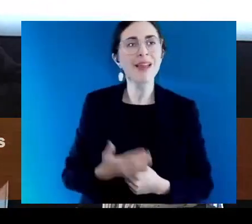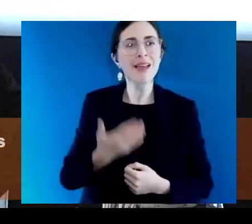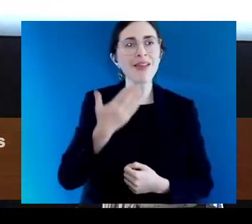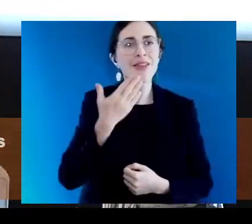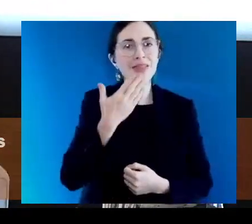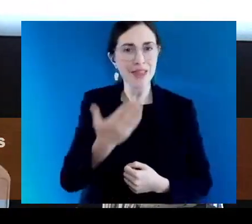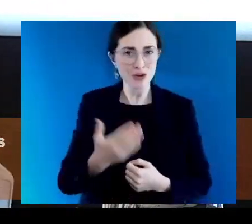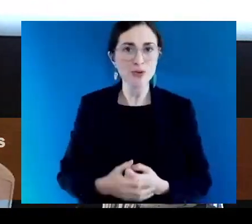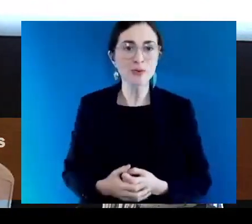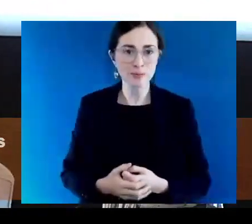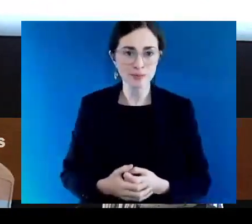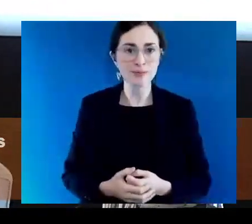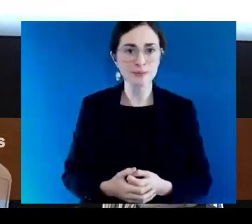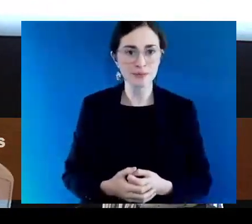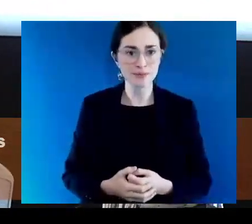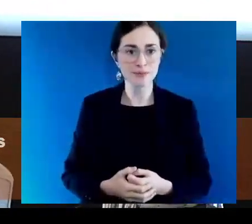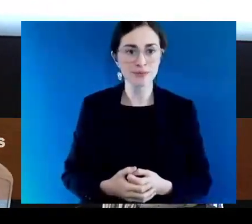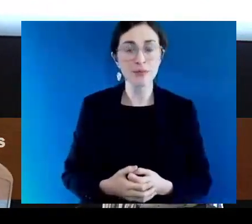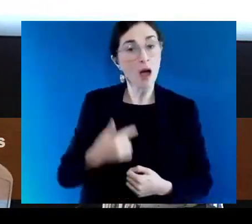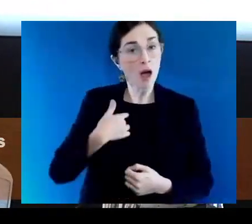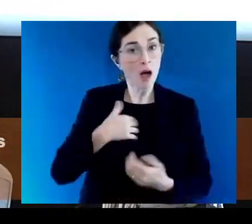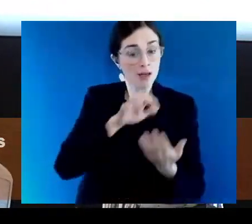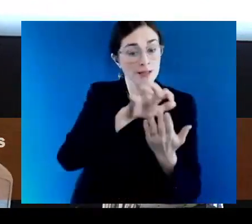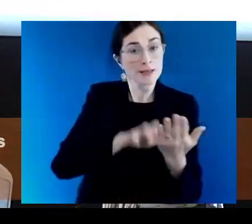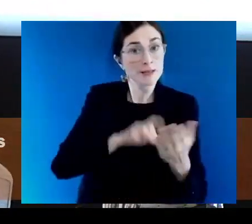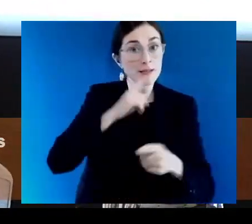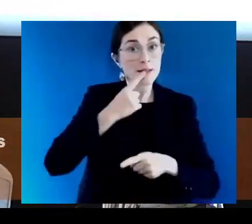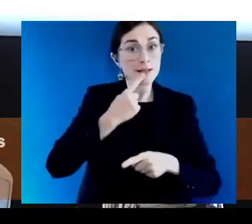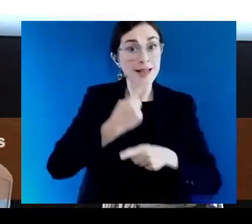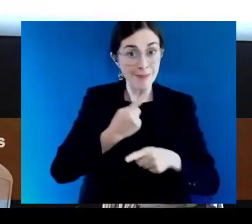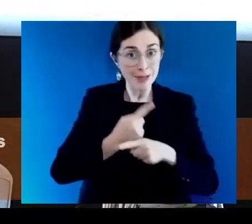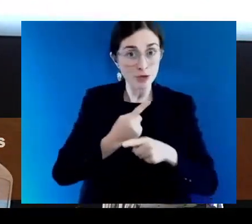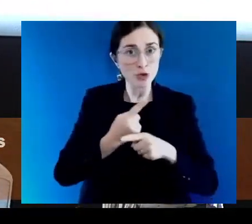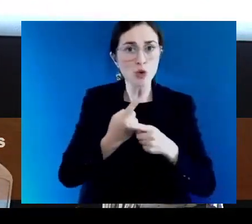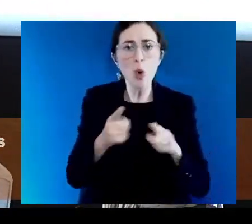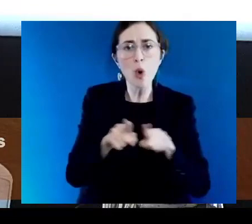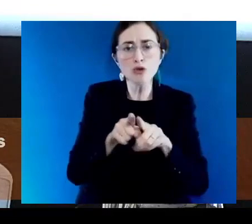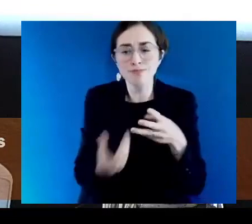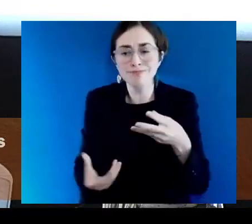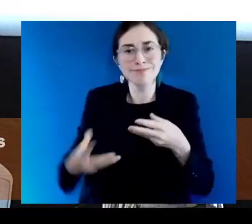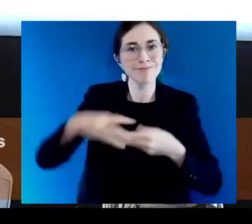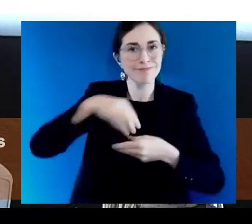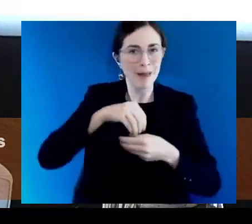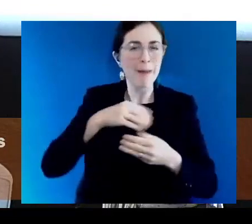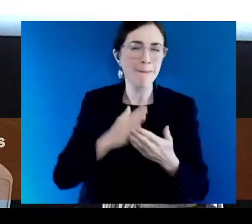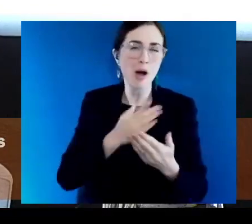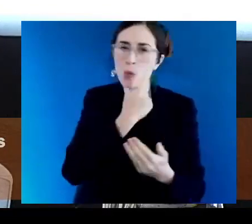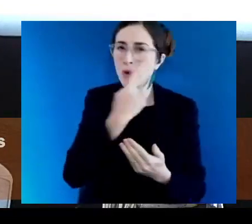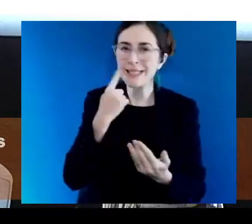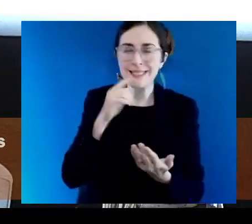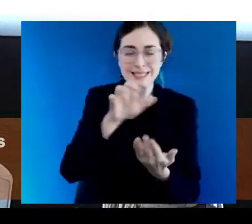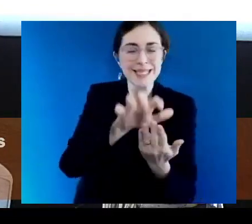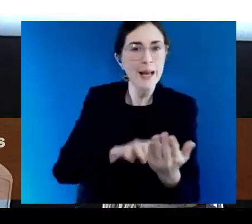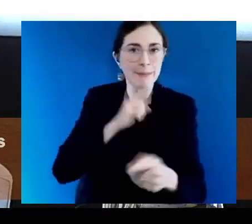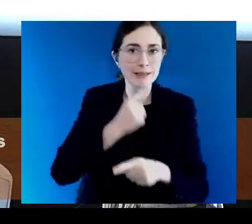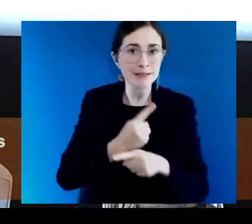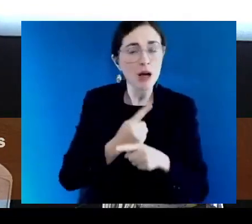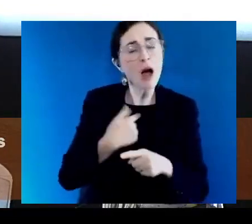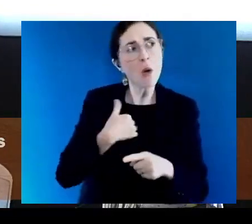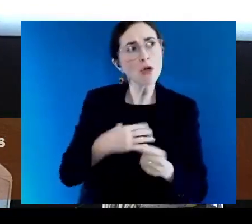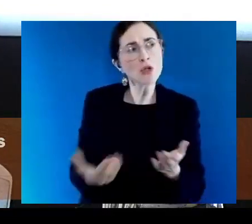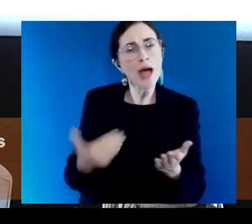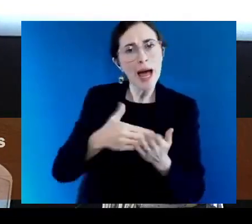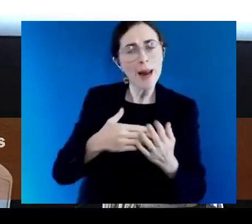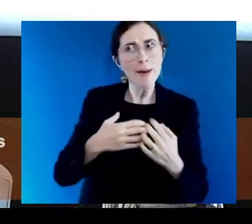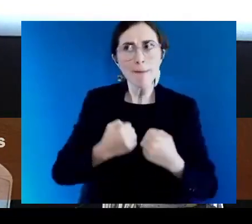you. I make this statement to complement my witness statement, and I do so in order to provide more personal reflections